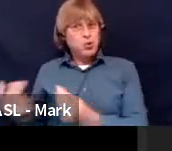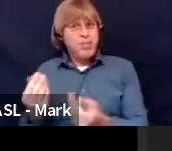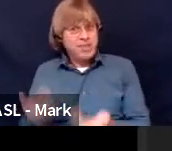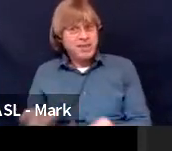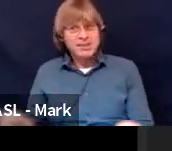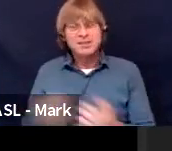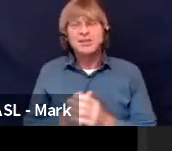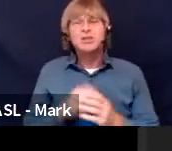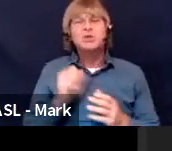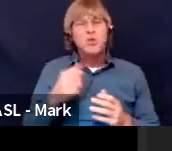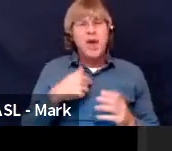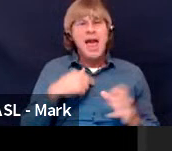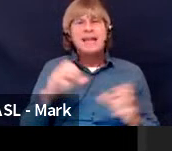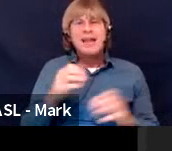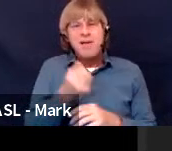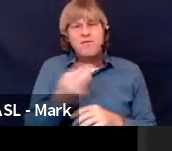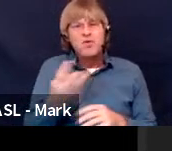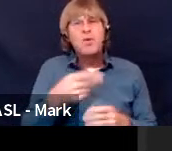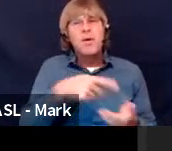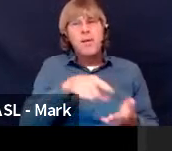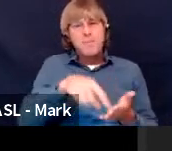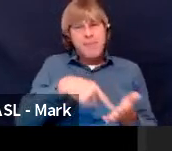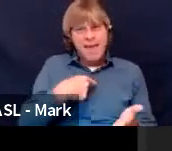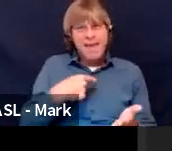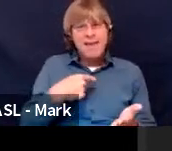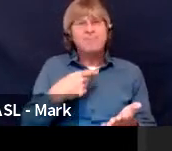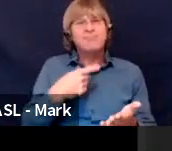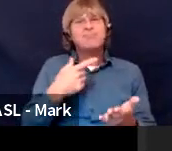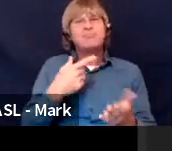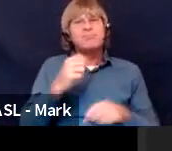so I did a few commissions that were